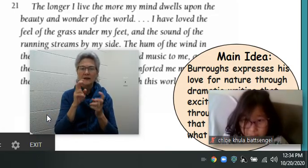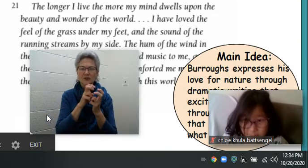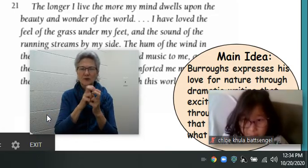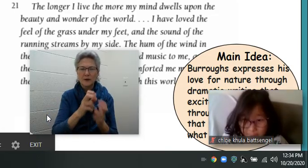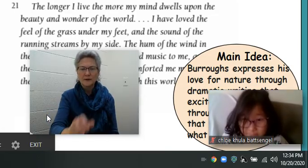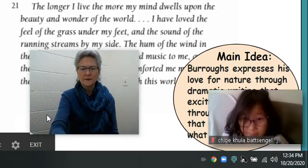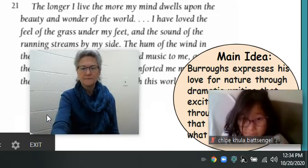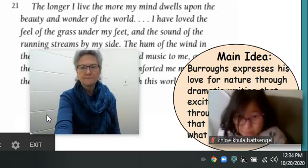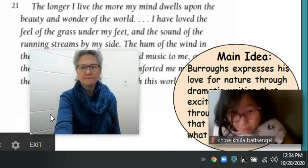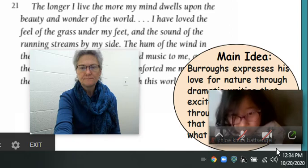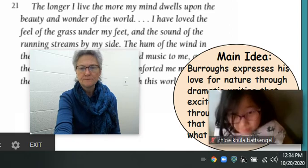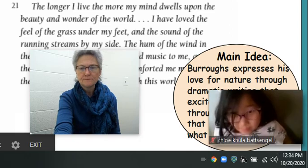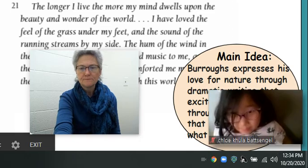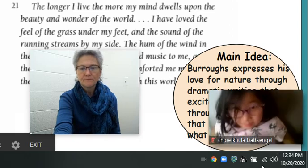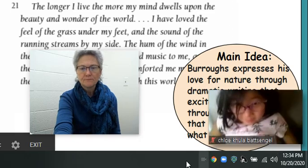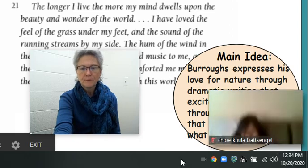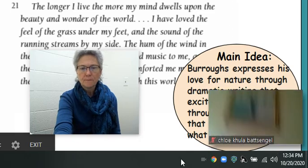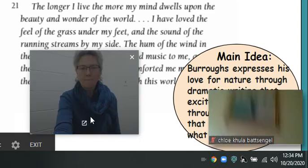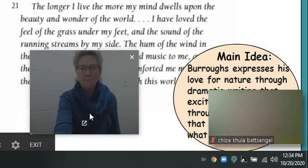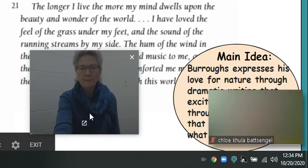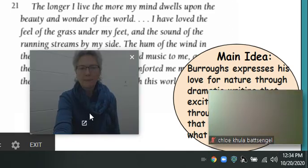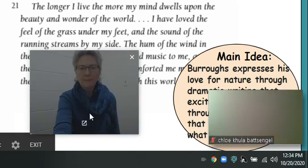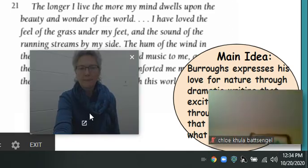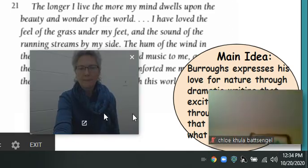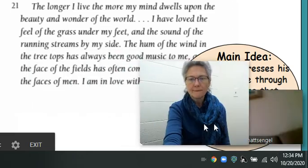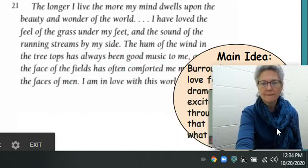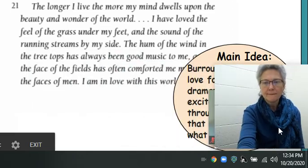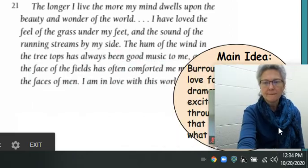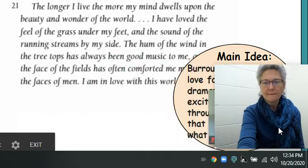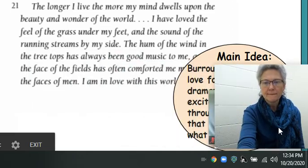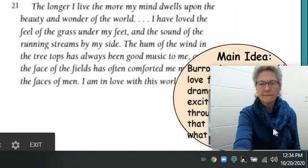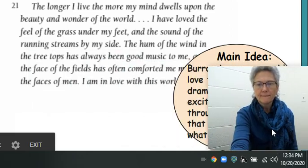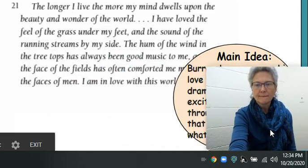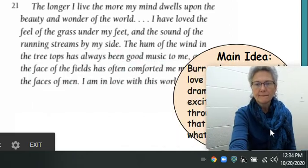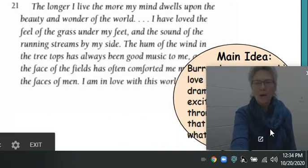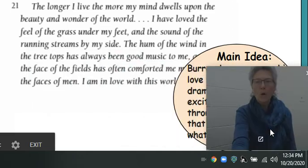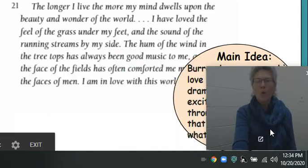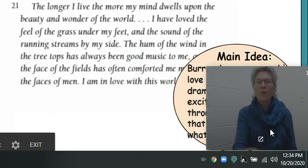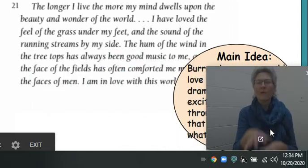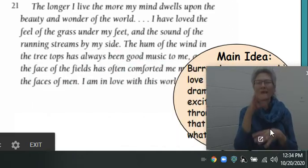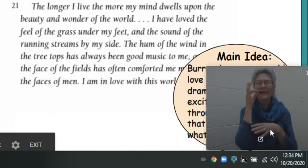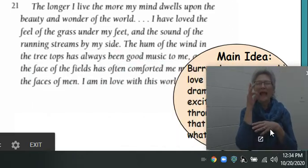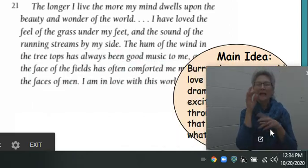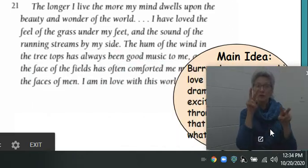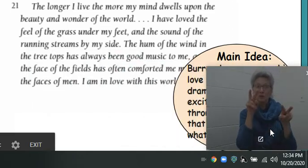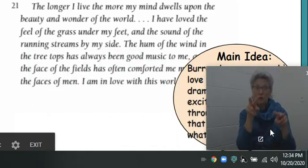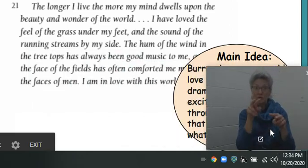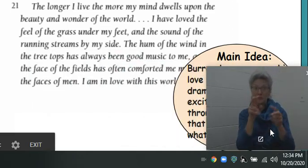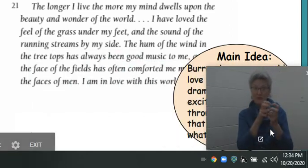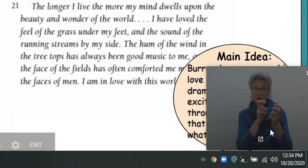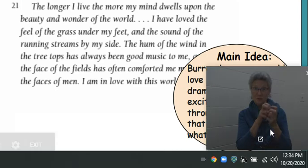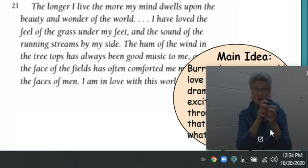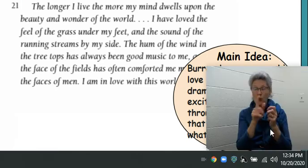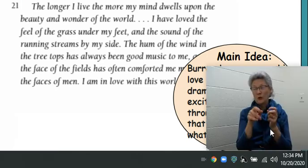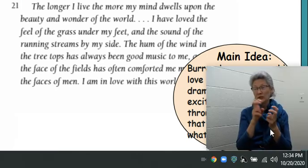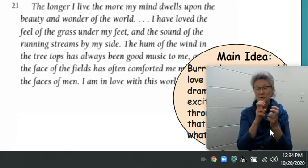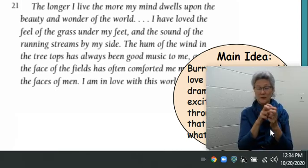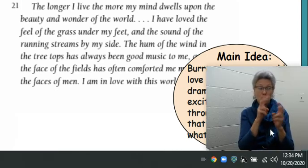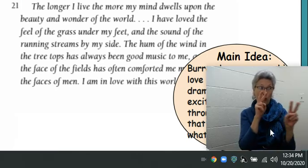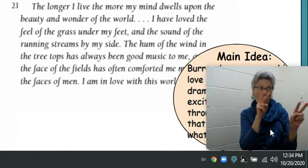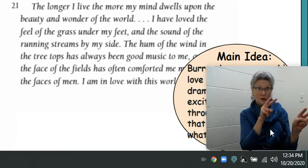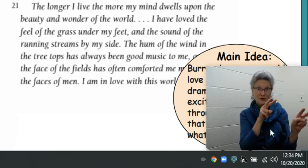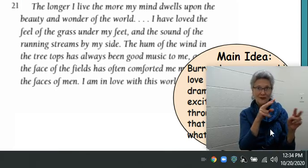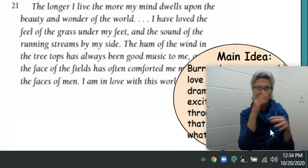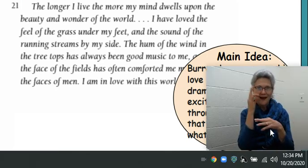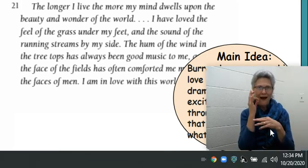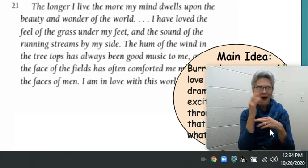where the cat is watching the chipmunk and the chipmunk is watching the cat. So I thought that was very cool. It kind of left